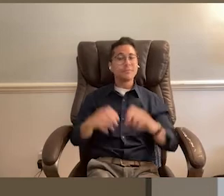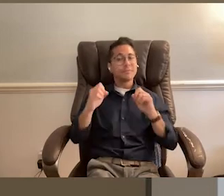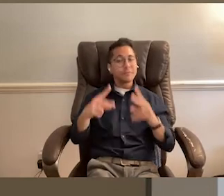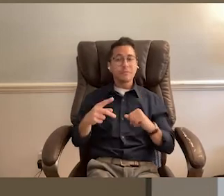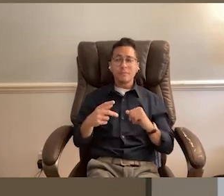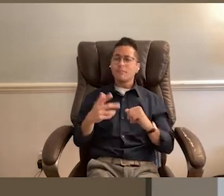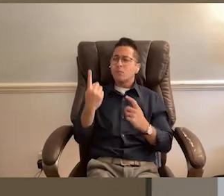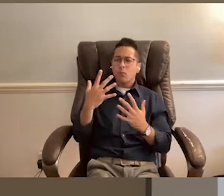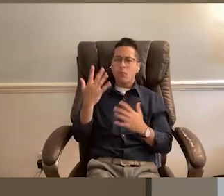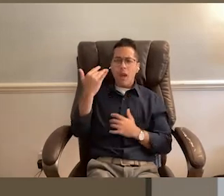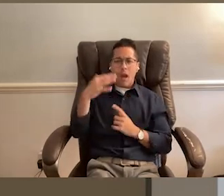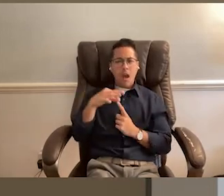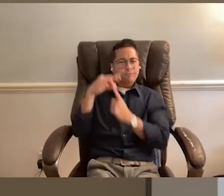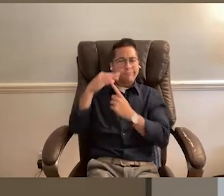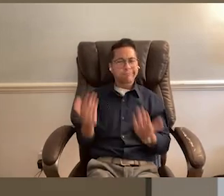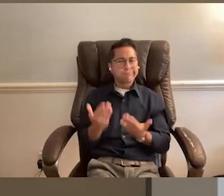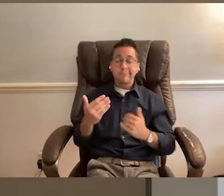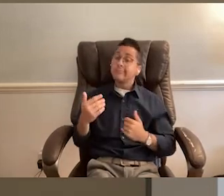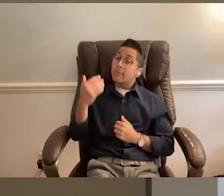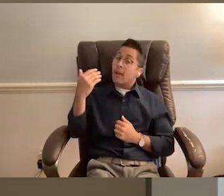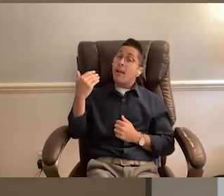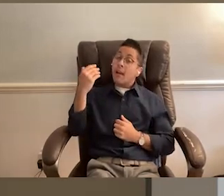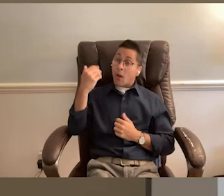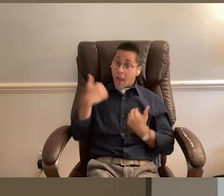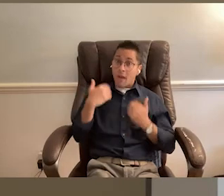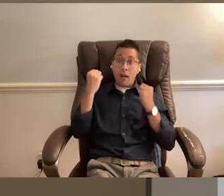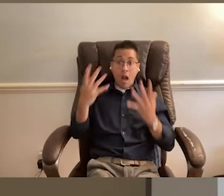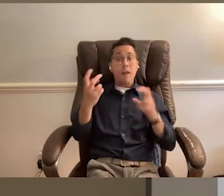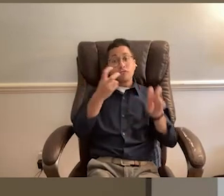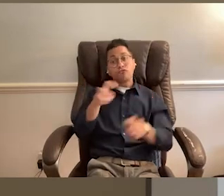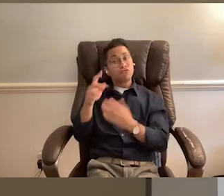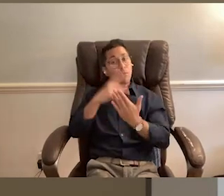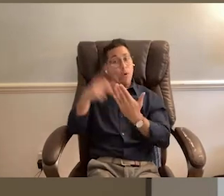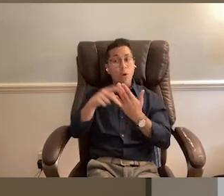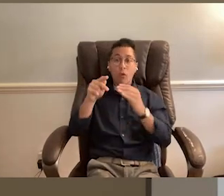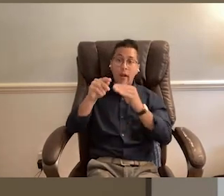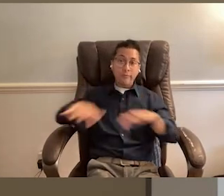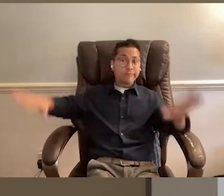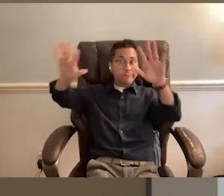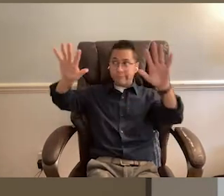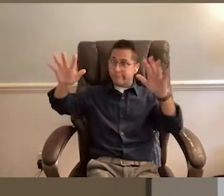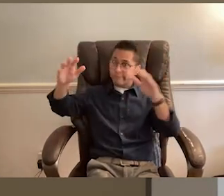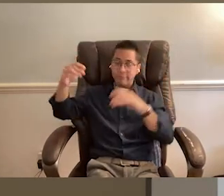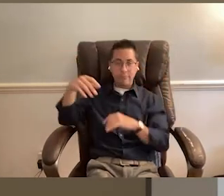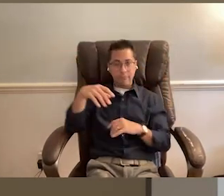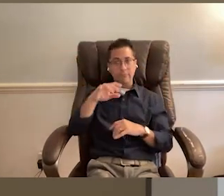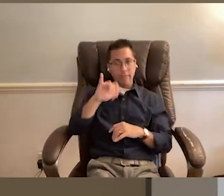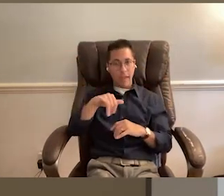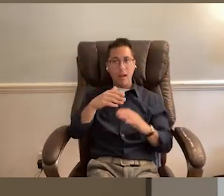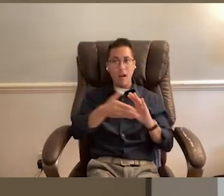few years ago, and I had one student who was like, Key, I know you're gonna say no. I wanna learn how to write a